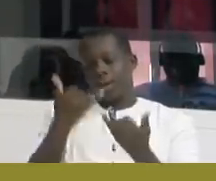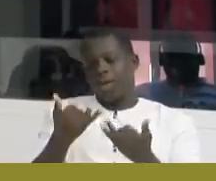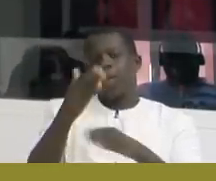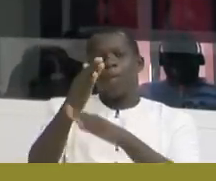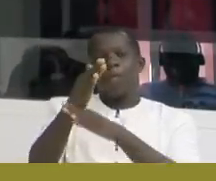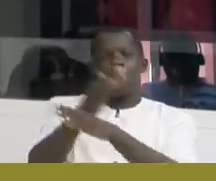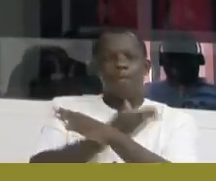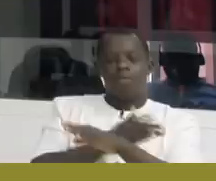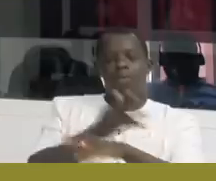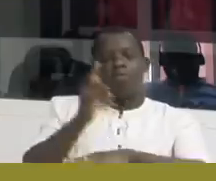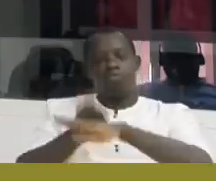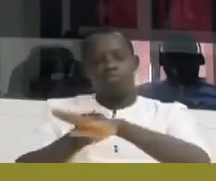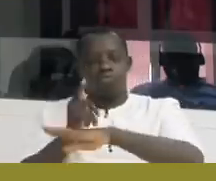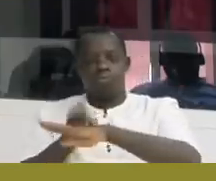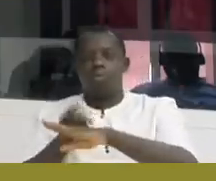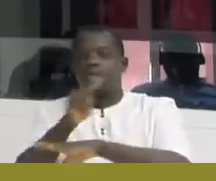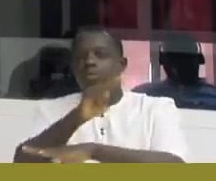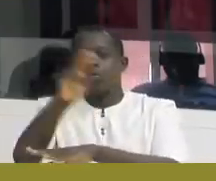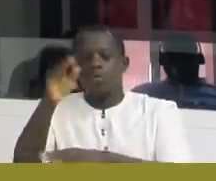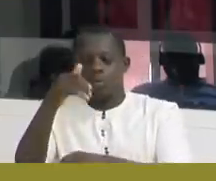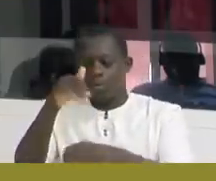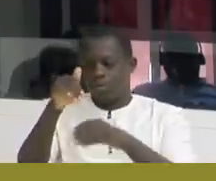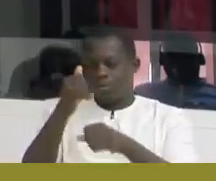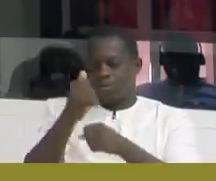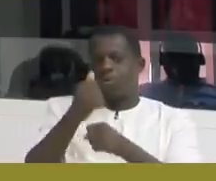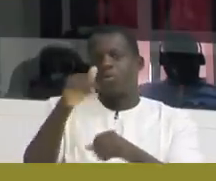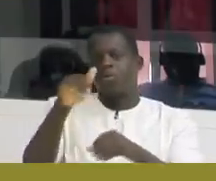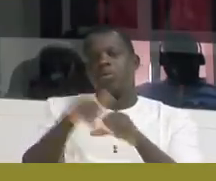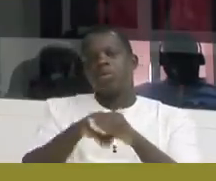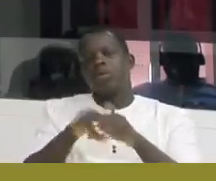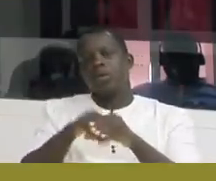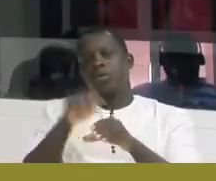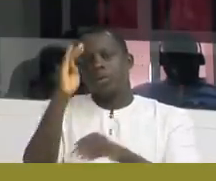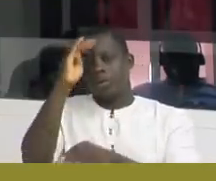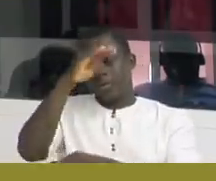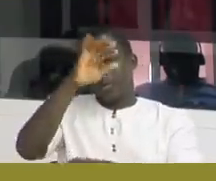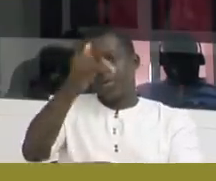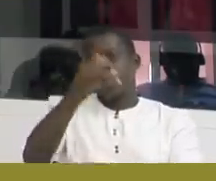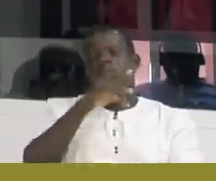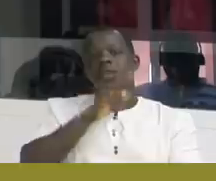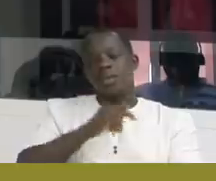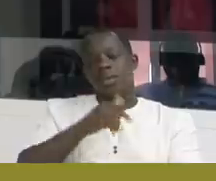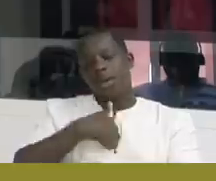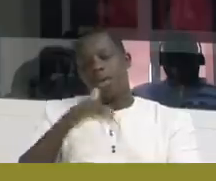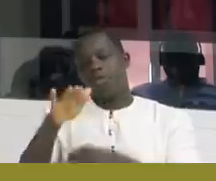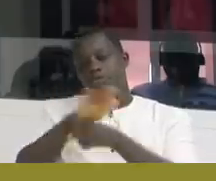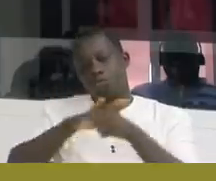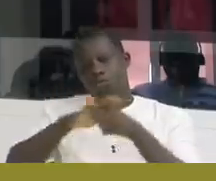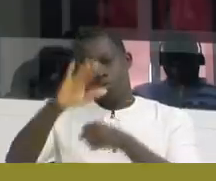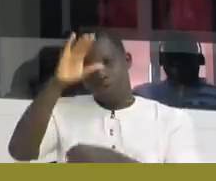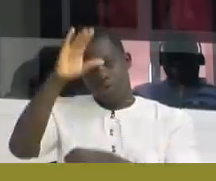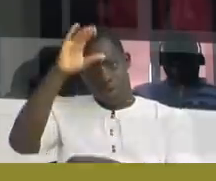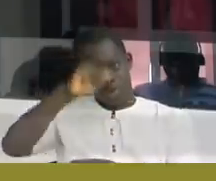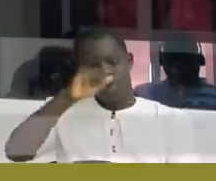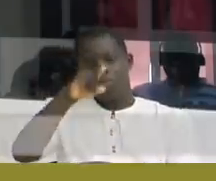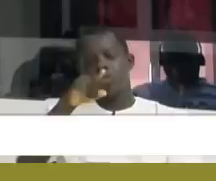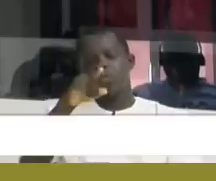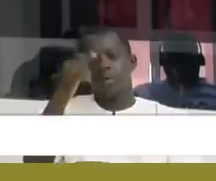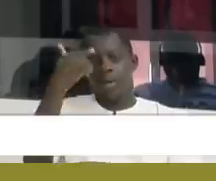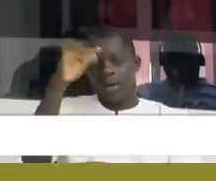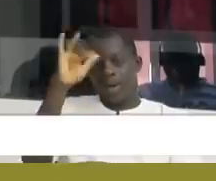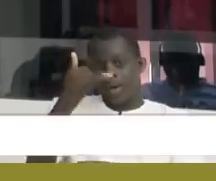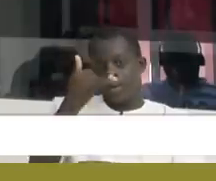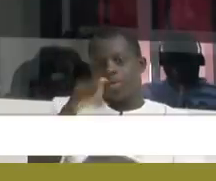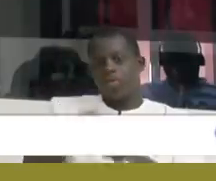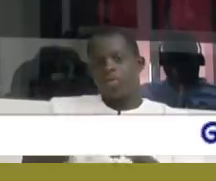previously been warned not to incriminate yourself? Yes, sir, I fully understand. Do you agree that you have been warned